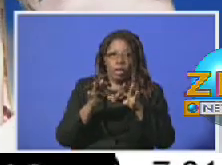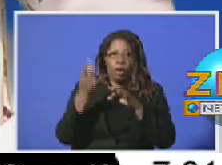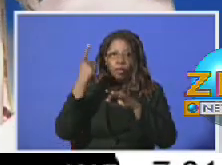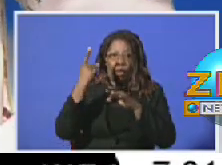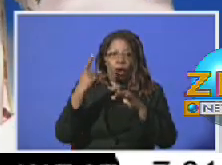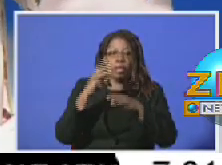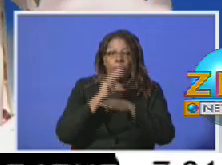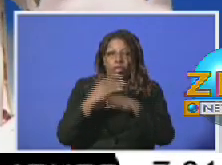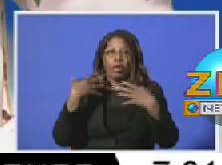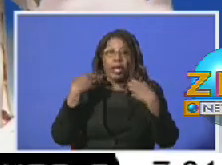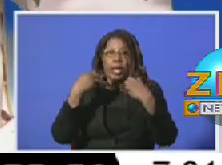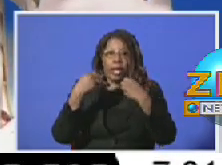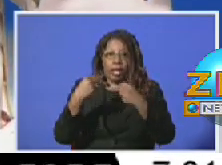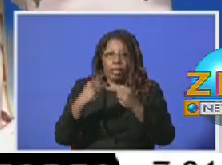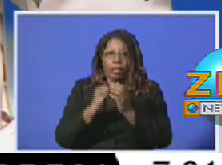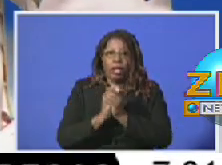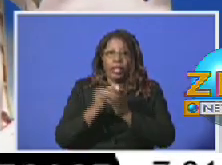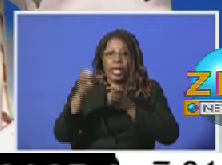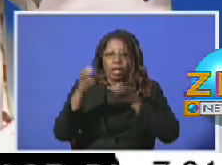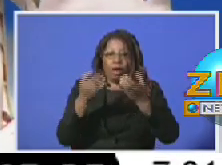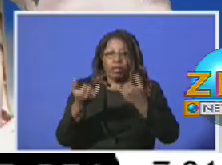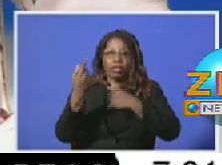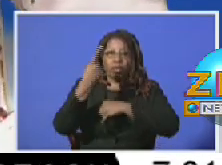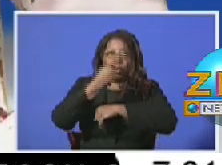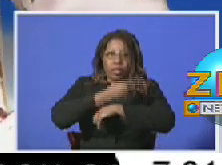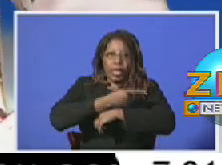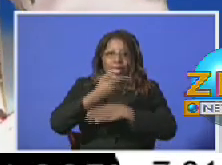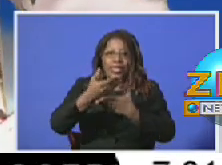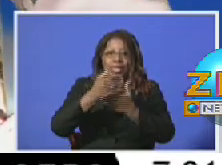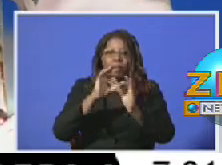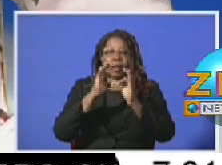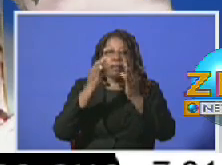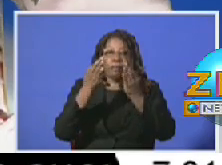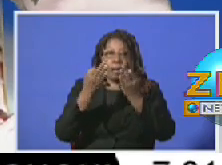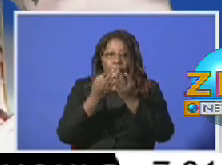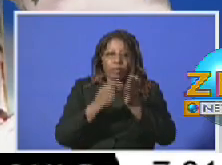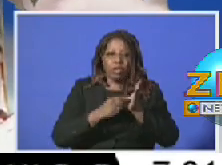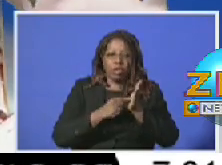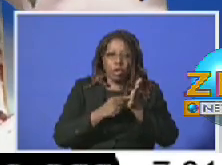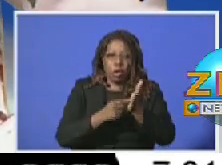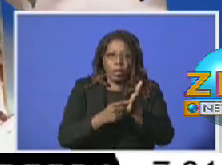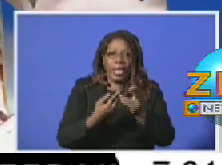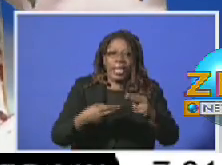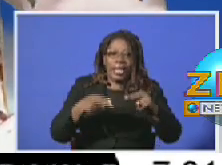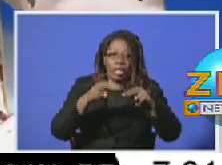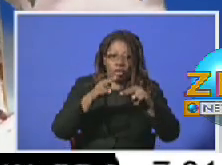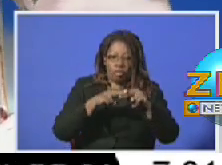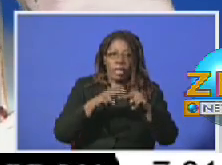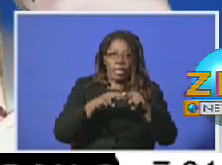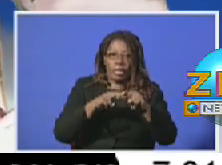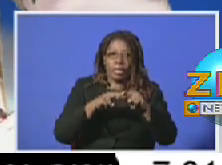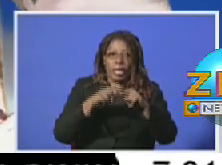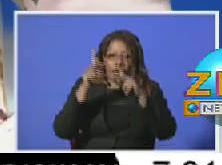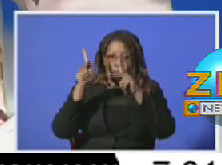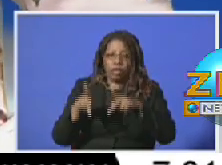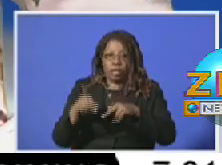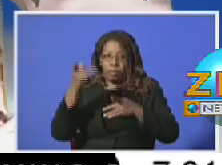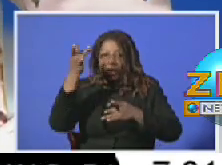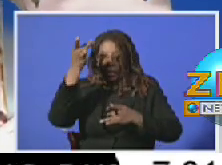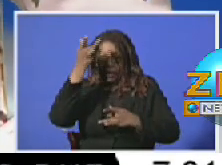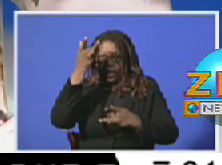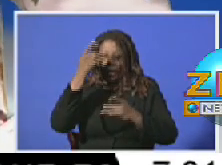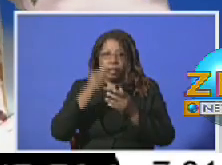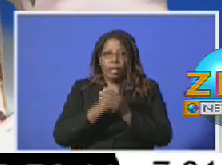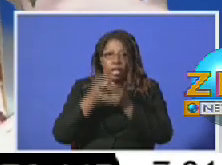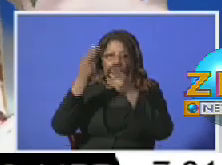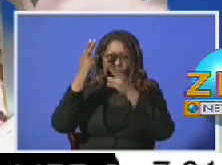It was revealed at a national press conference today that some family islands have been showing an increase in positive cases. Minister of Health, the